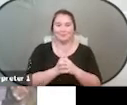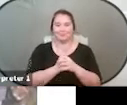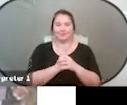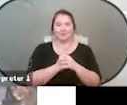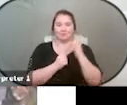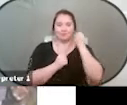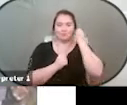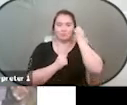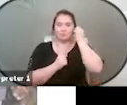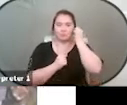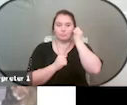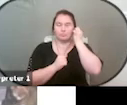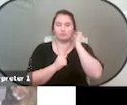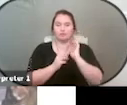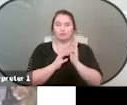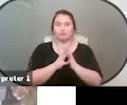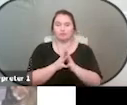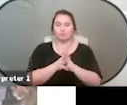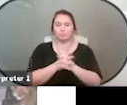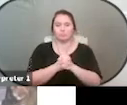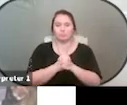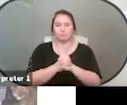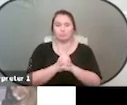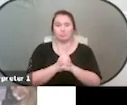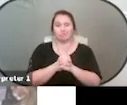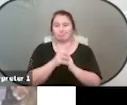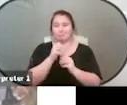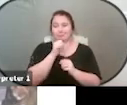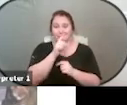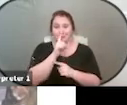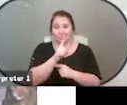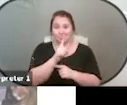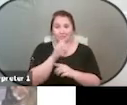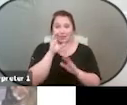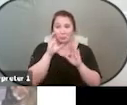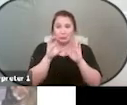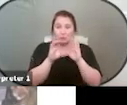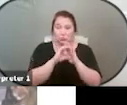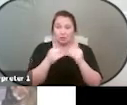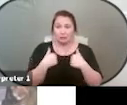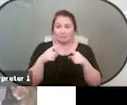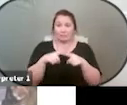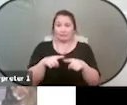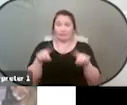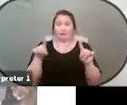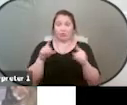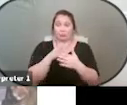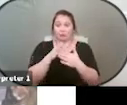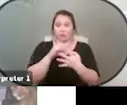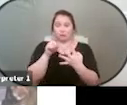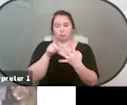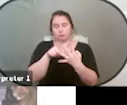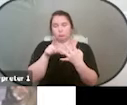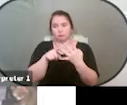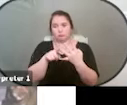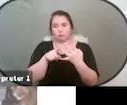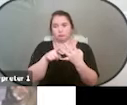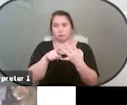So really, the difference, there's not really a difference graphically between 1 and 2. It's mainly the information on the left.